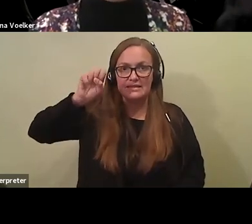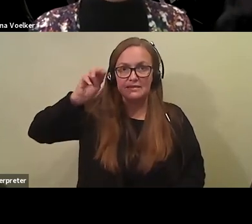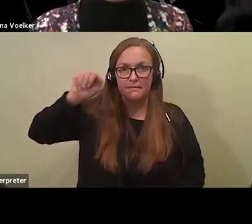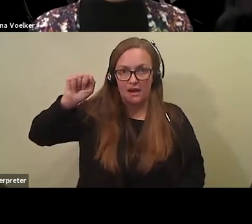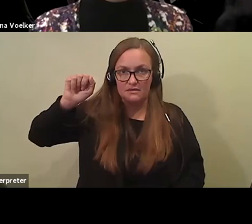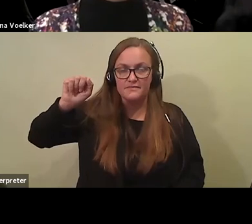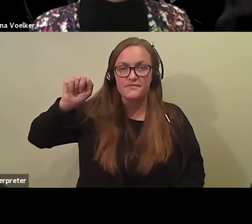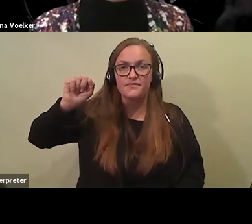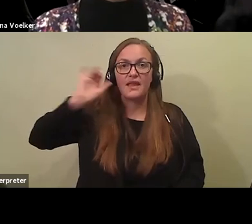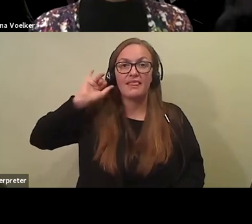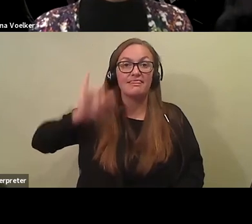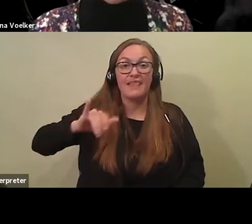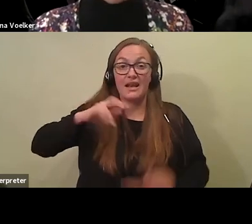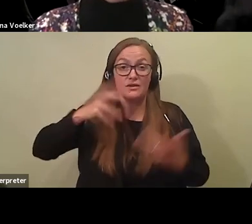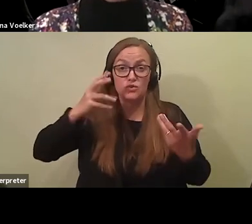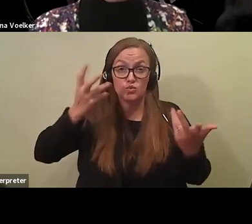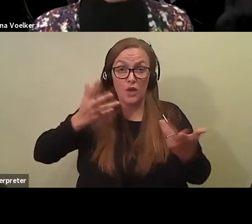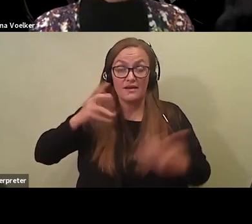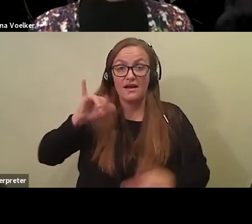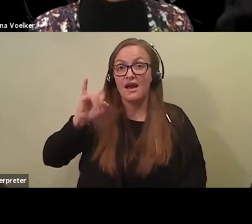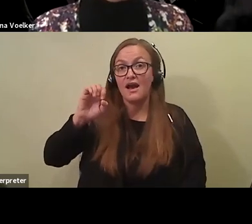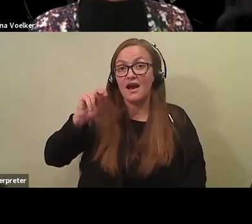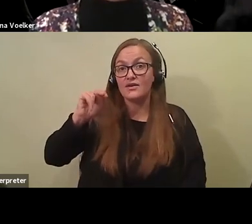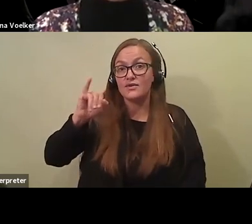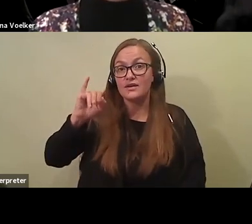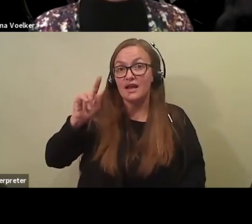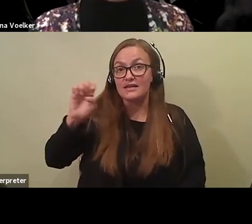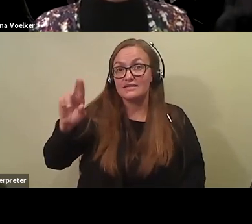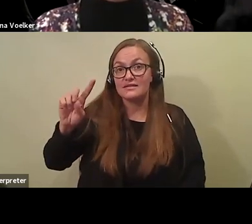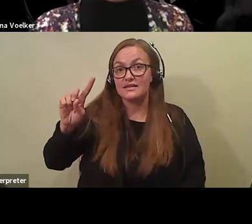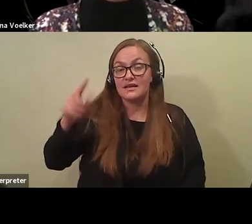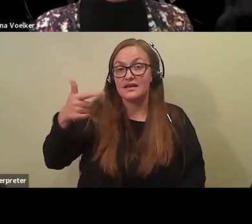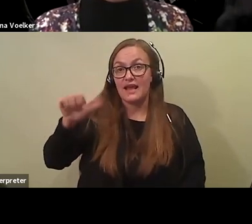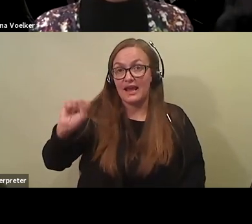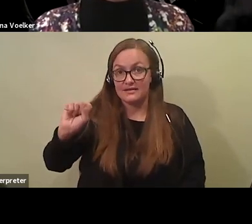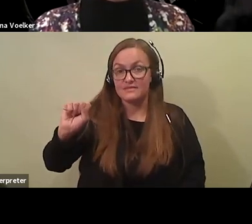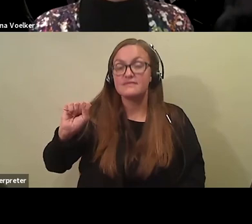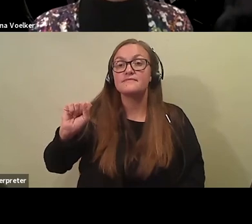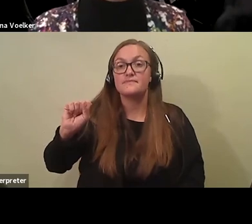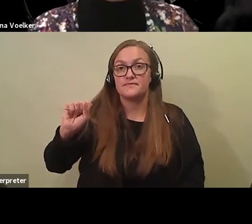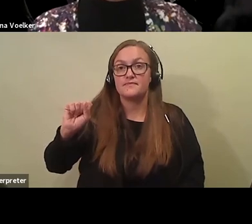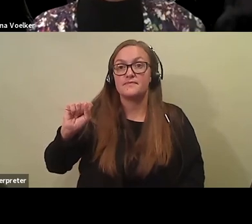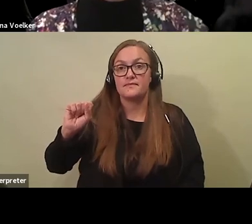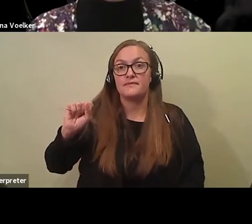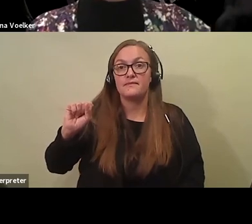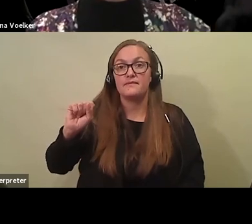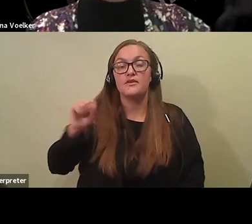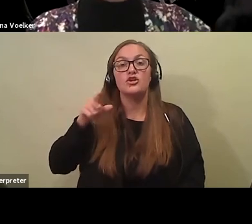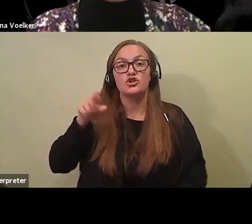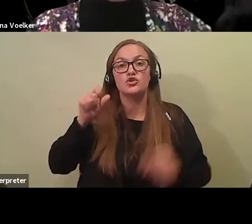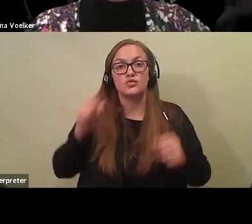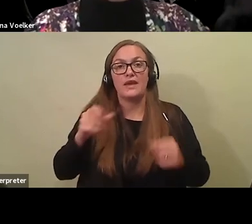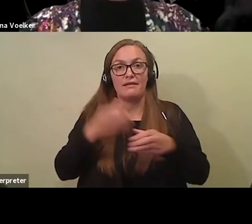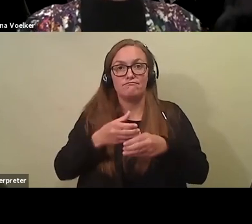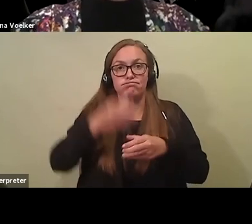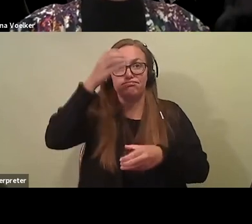plasma is just ionized gas, the gas that is electrons and ions are all separated now, but you can confine it with a